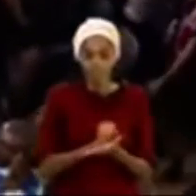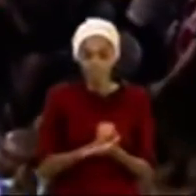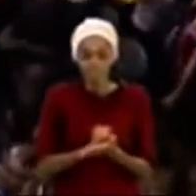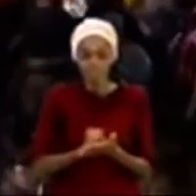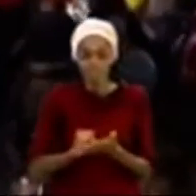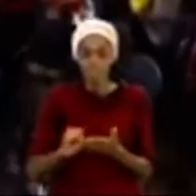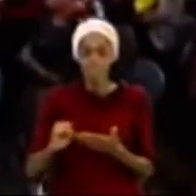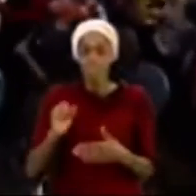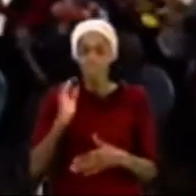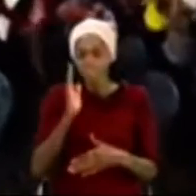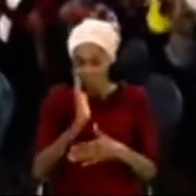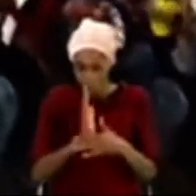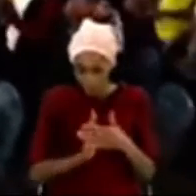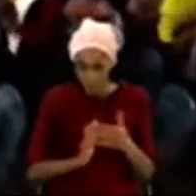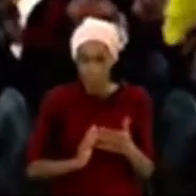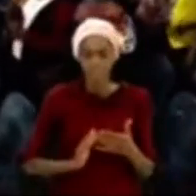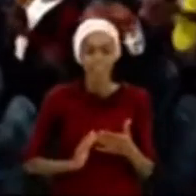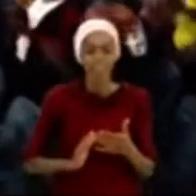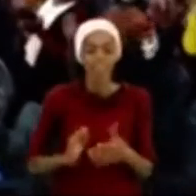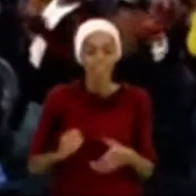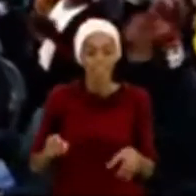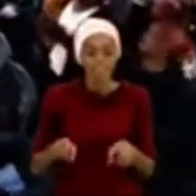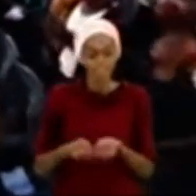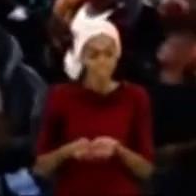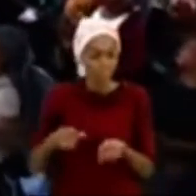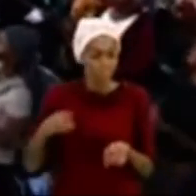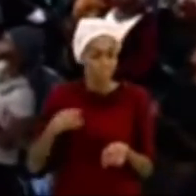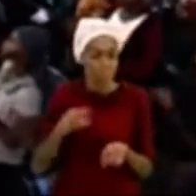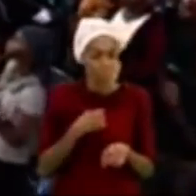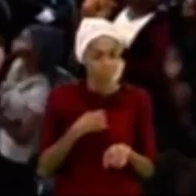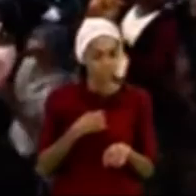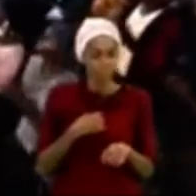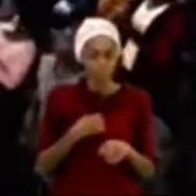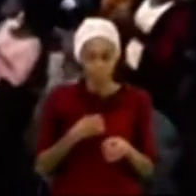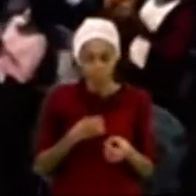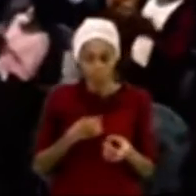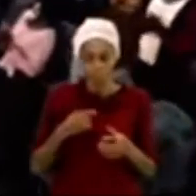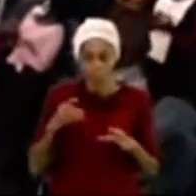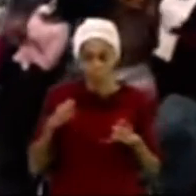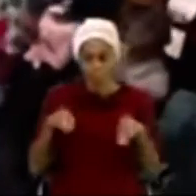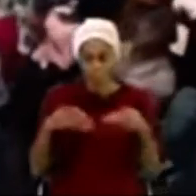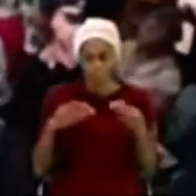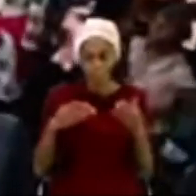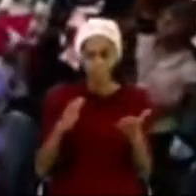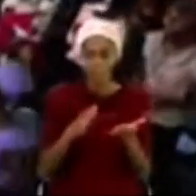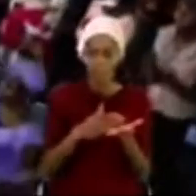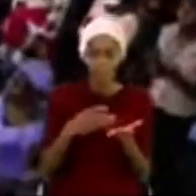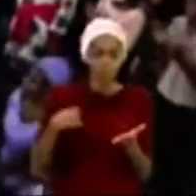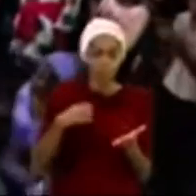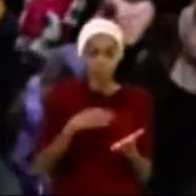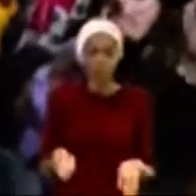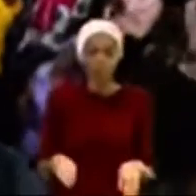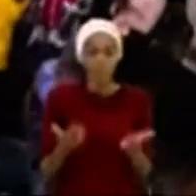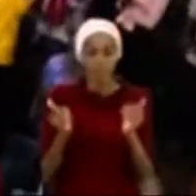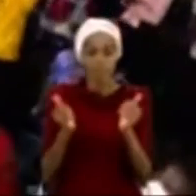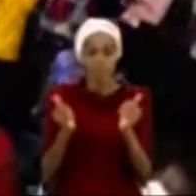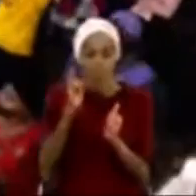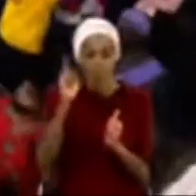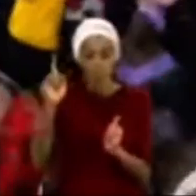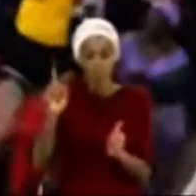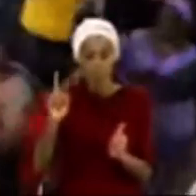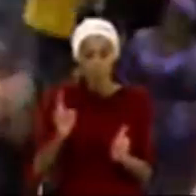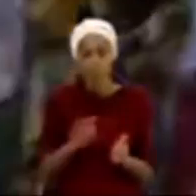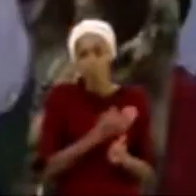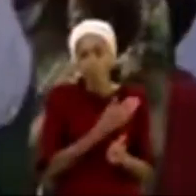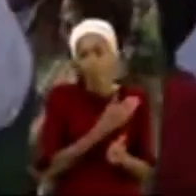people sing. We will rise with you, lifted on your wings, and the